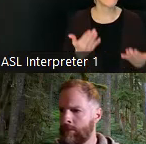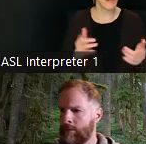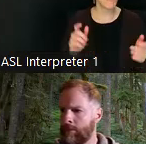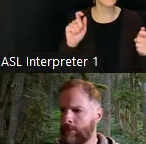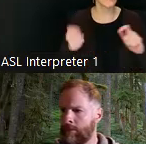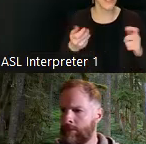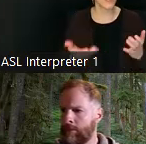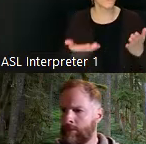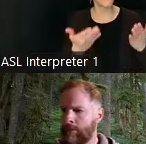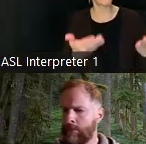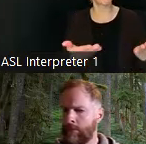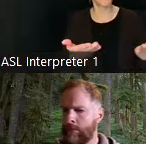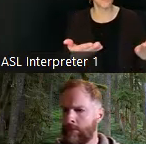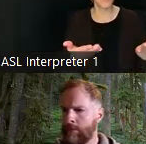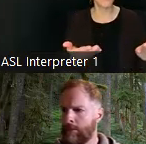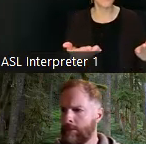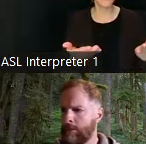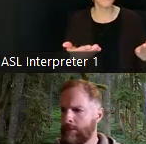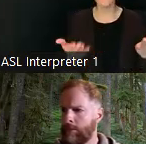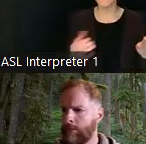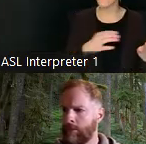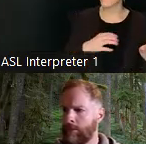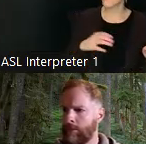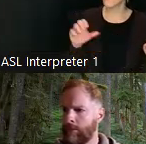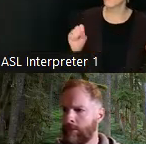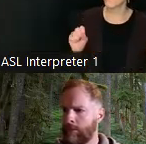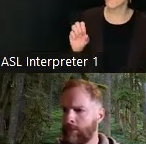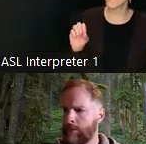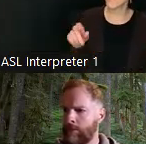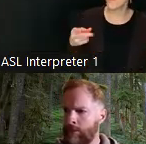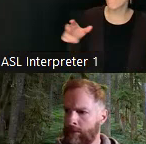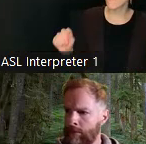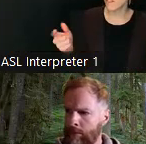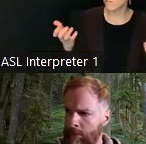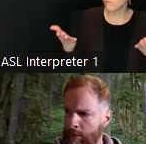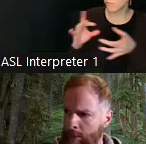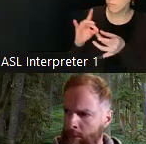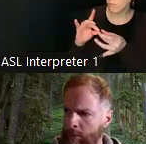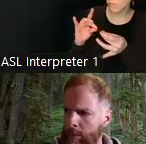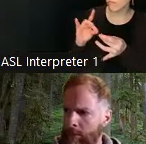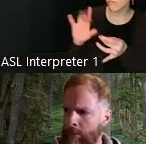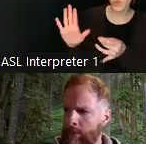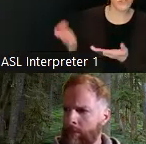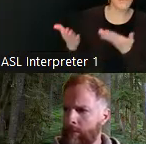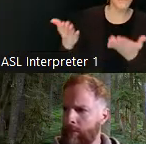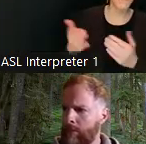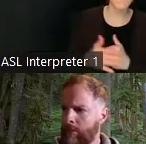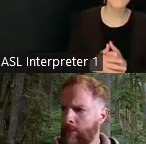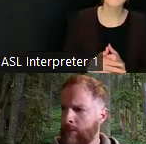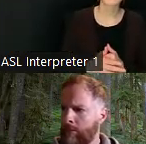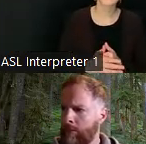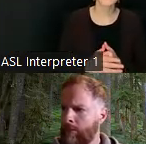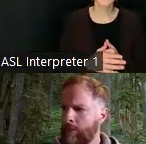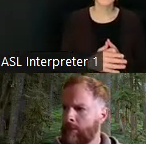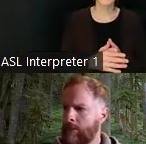proposed, and perhaps Commissioner Sophia might want to speak to that because it was proposed by Commissioner Sophia. But so the part up above